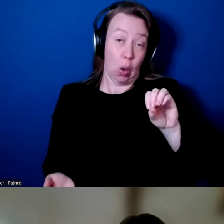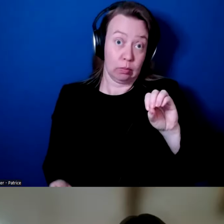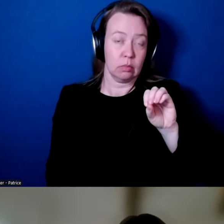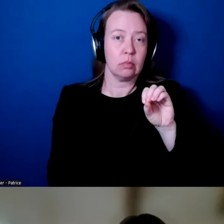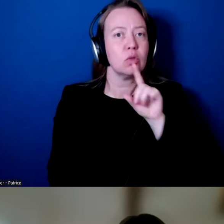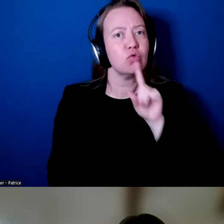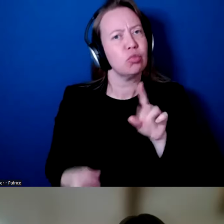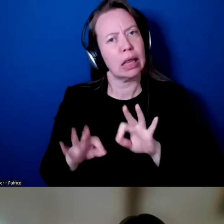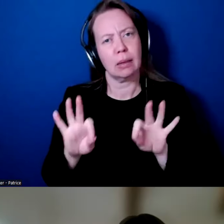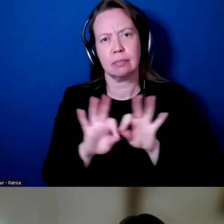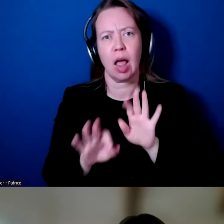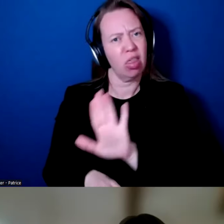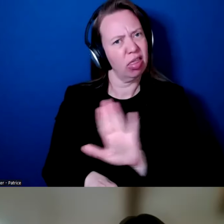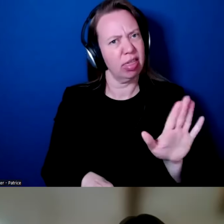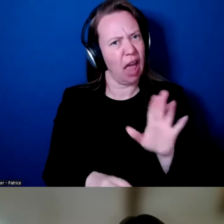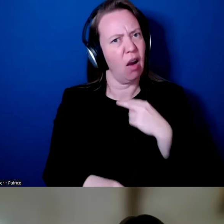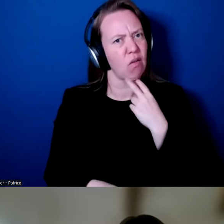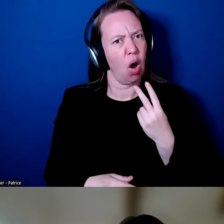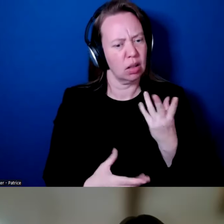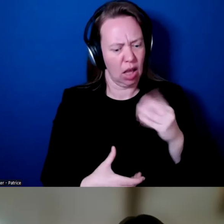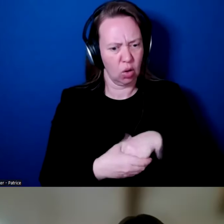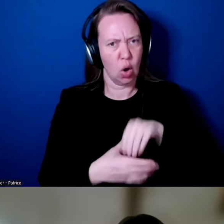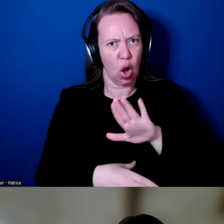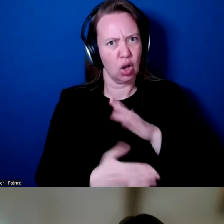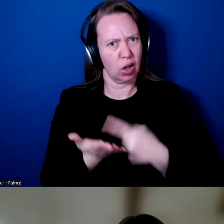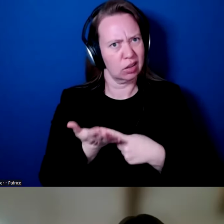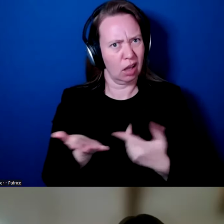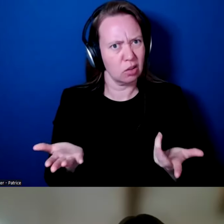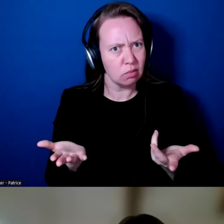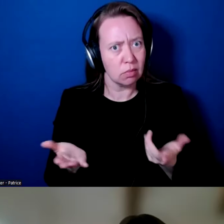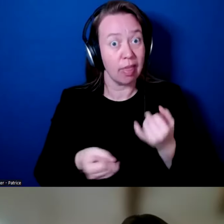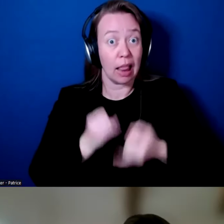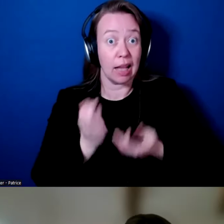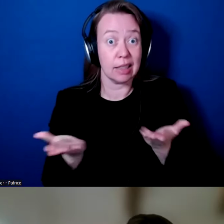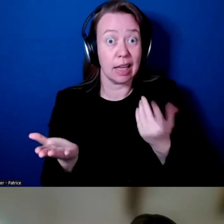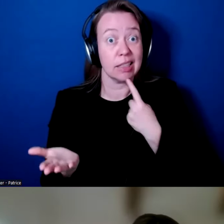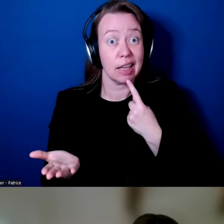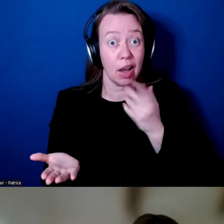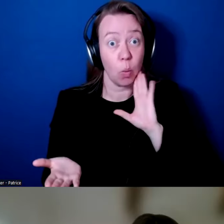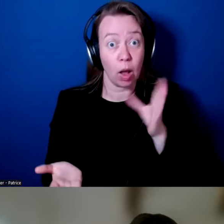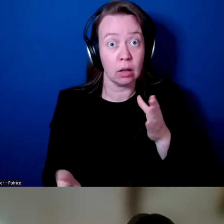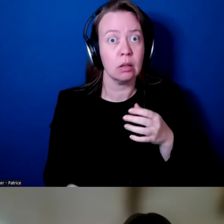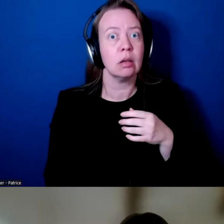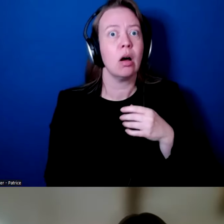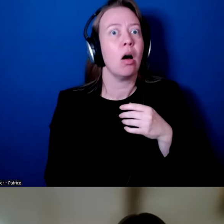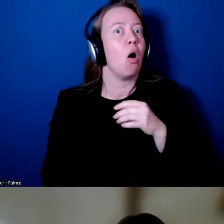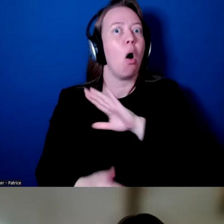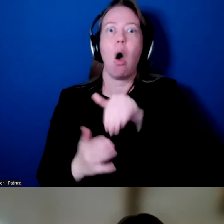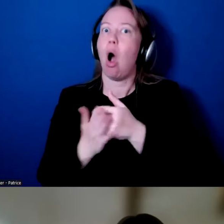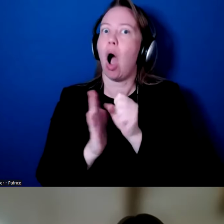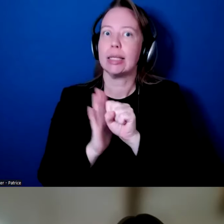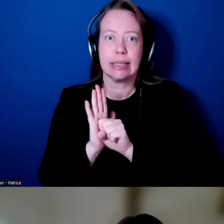really essential that their voices are included at the table. And the last piece of this I'll say is, and this goes for both states and